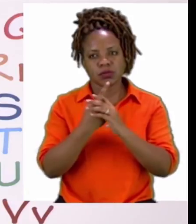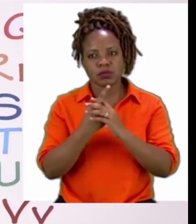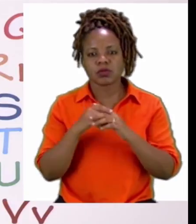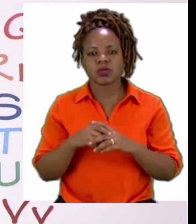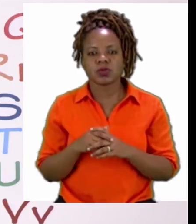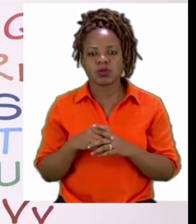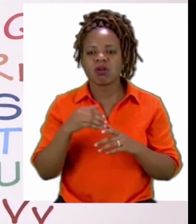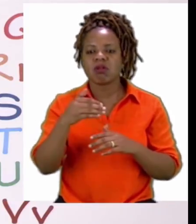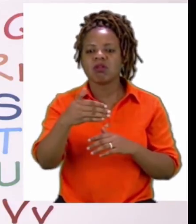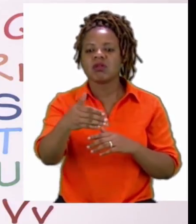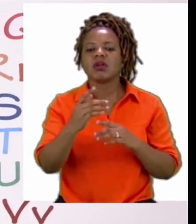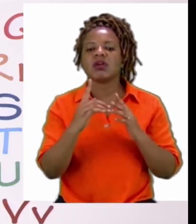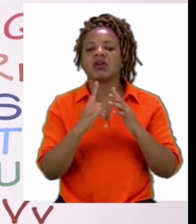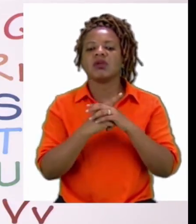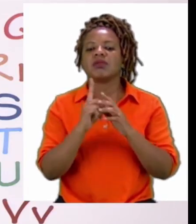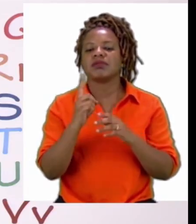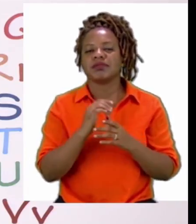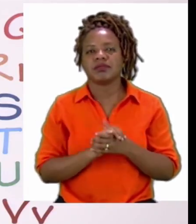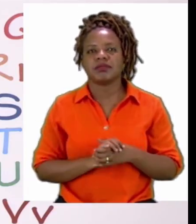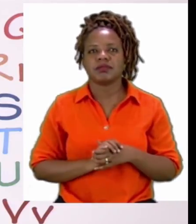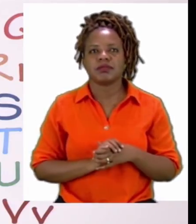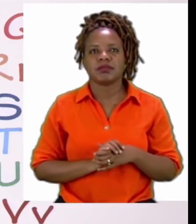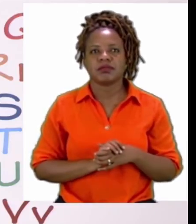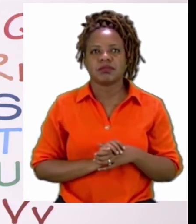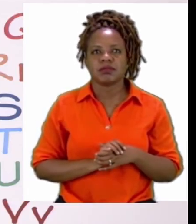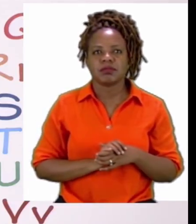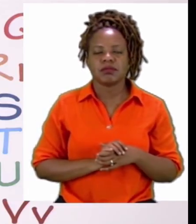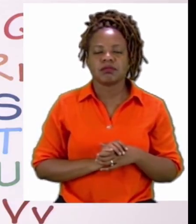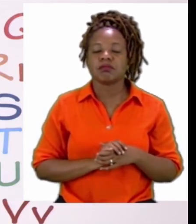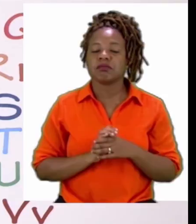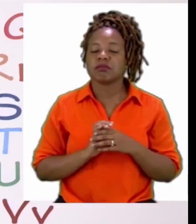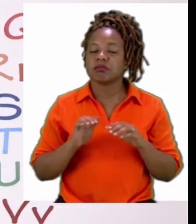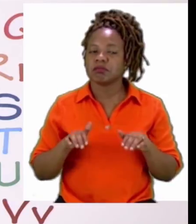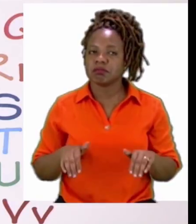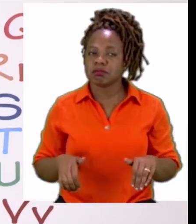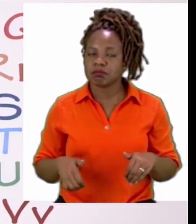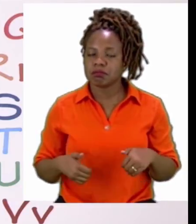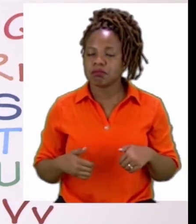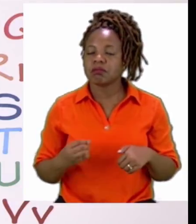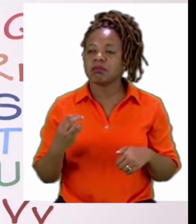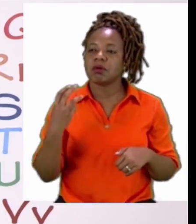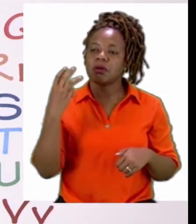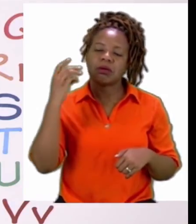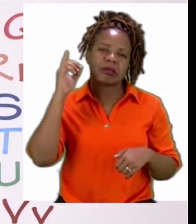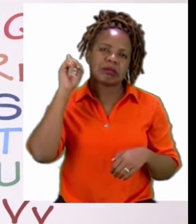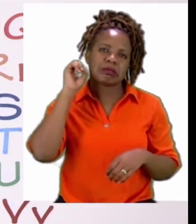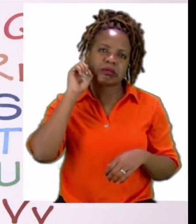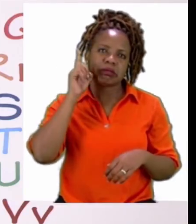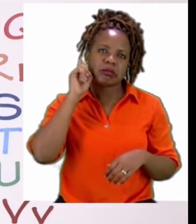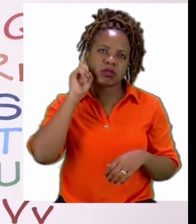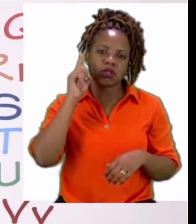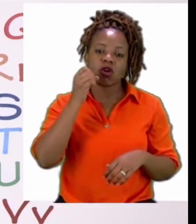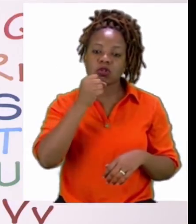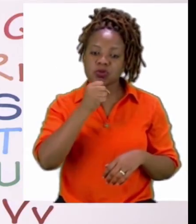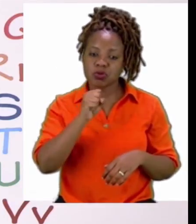happening. The boy was naughty, so he was